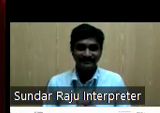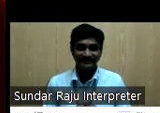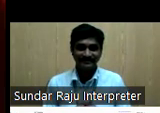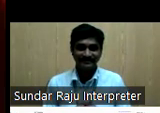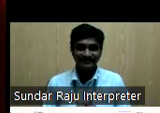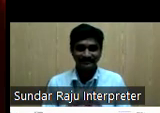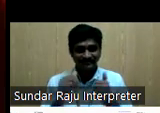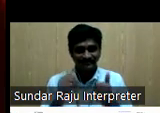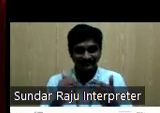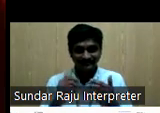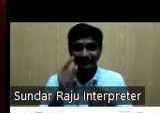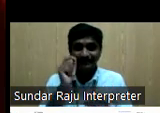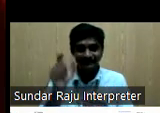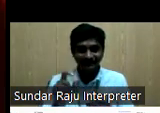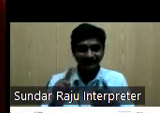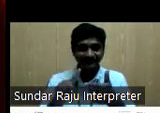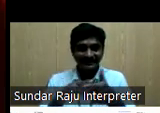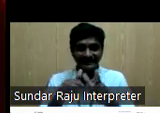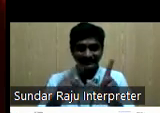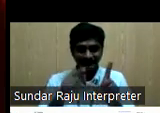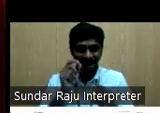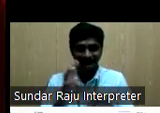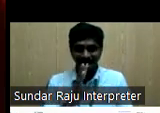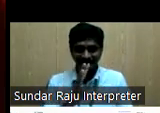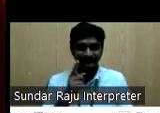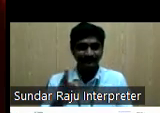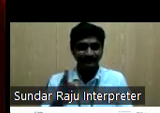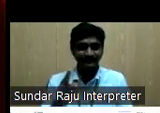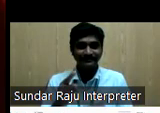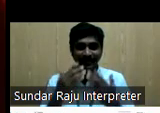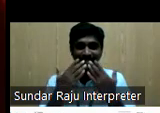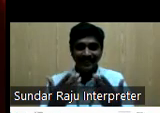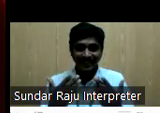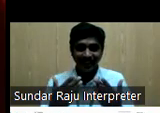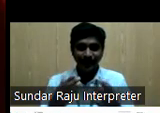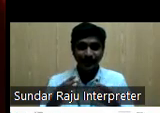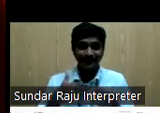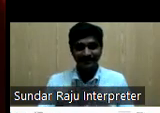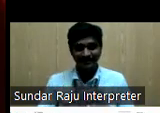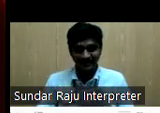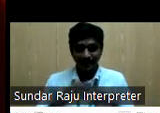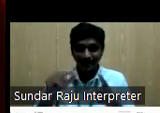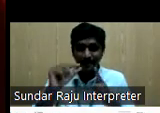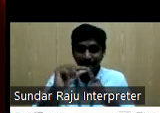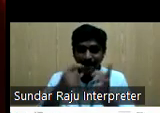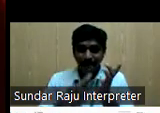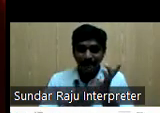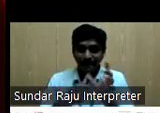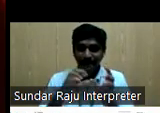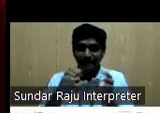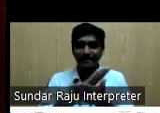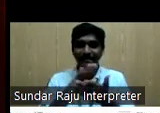Thank you. Thank you very much. I'm delighted to join Prachi and formally launch this compendium.